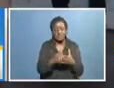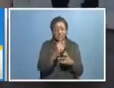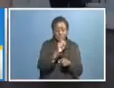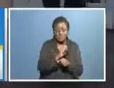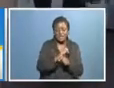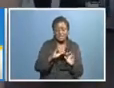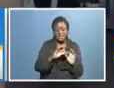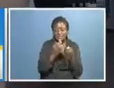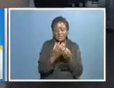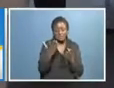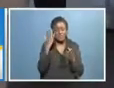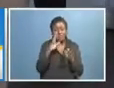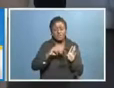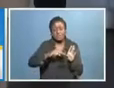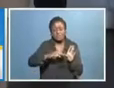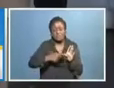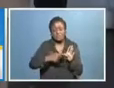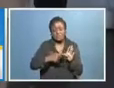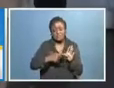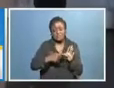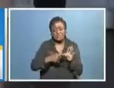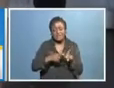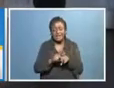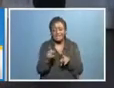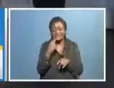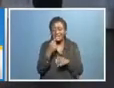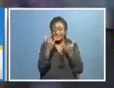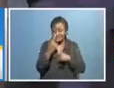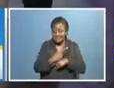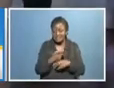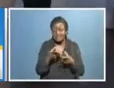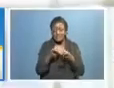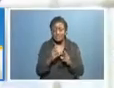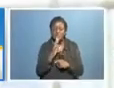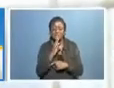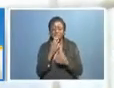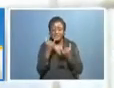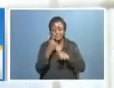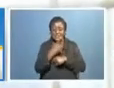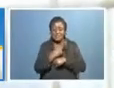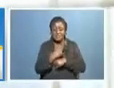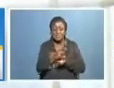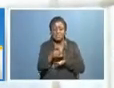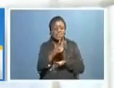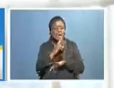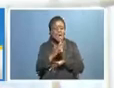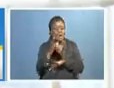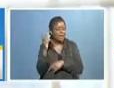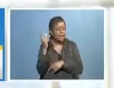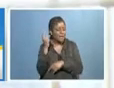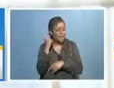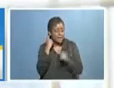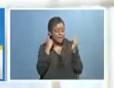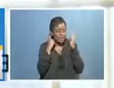set to launch, as much was said today during his presentation at the Rotary Club of Nassau. You are heads and eyes out